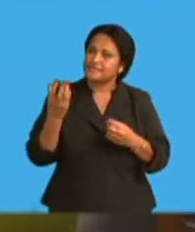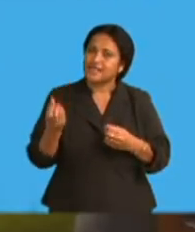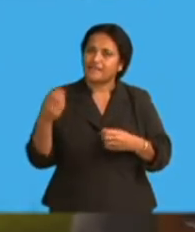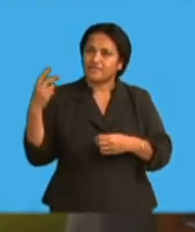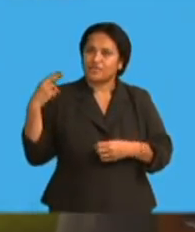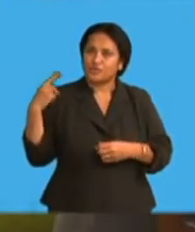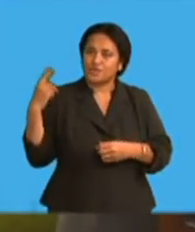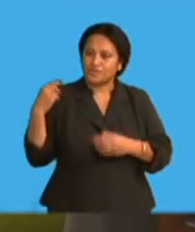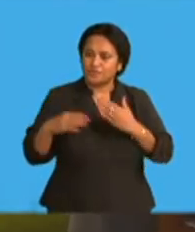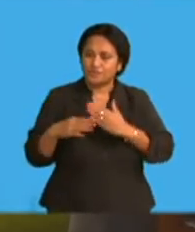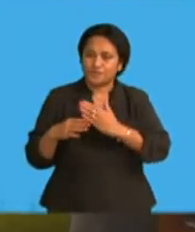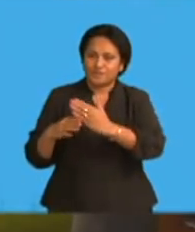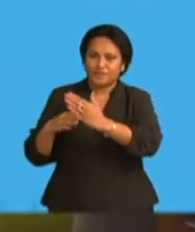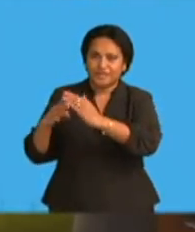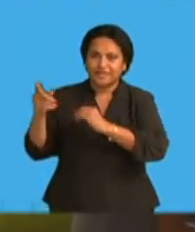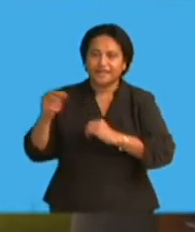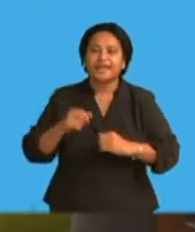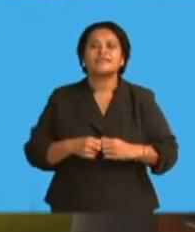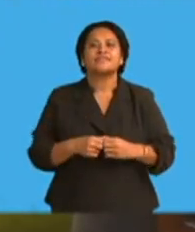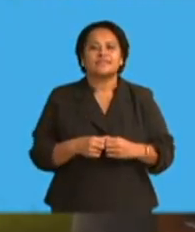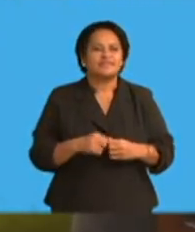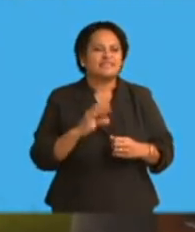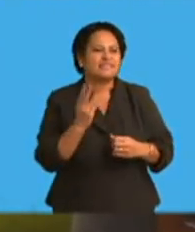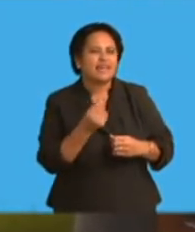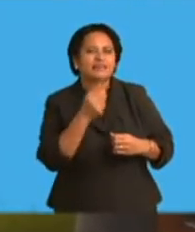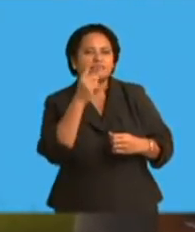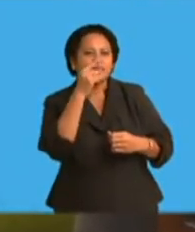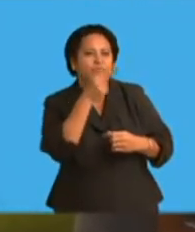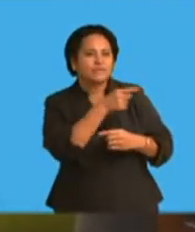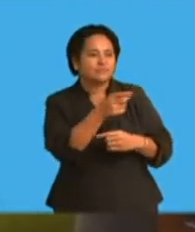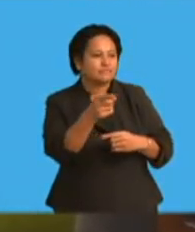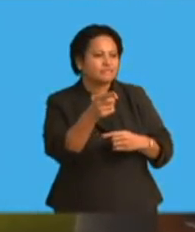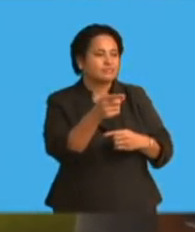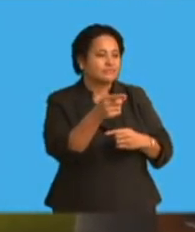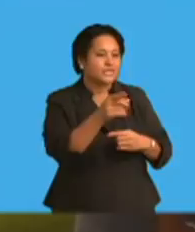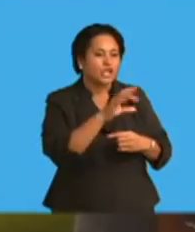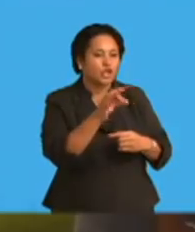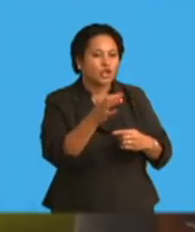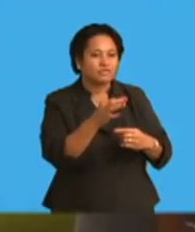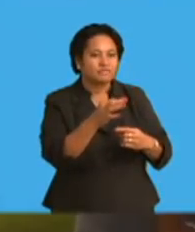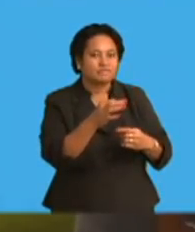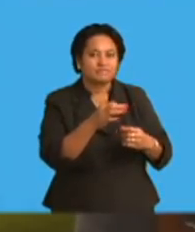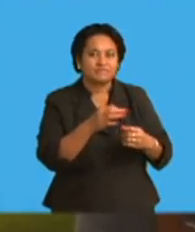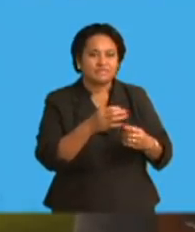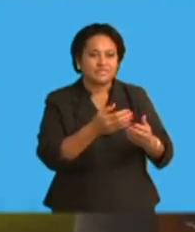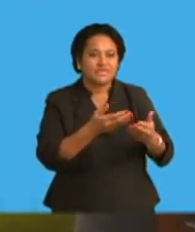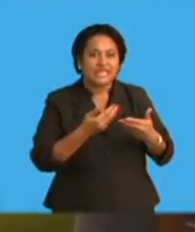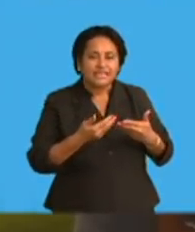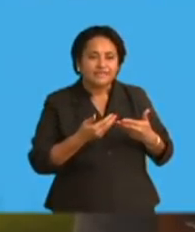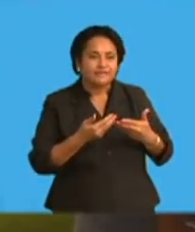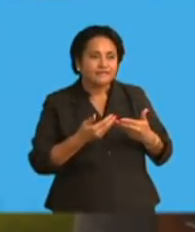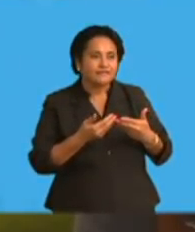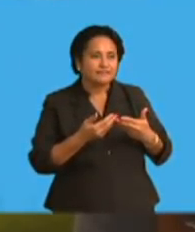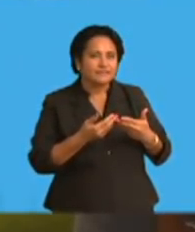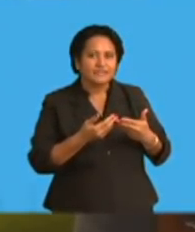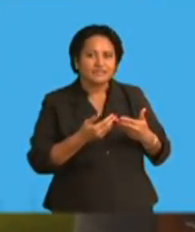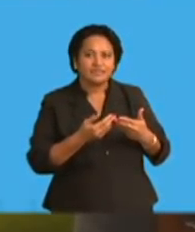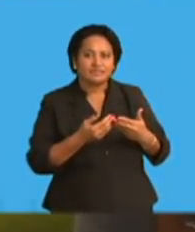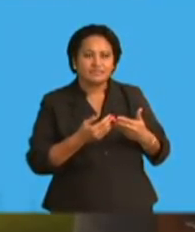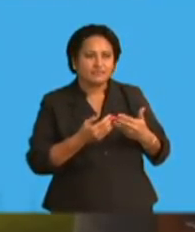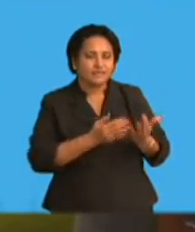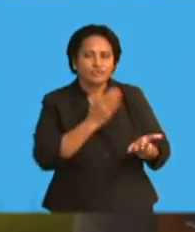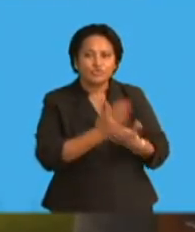of. To those people who made some incorrect statements, we were in fact asked by the USA, led